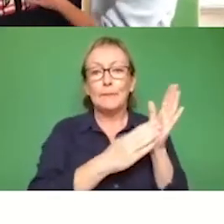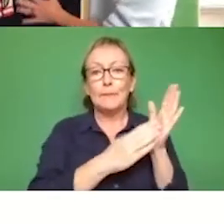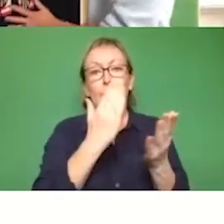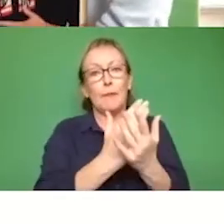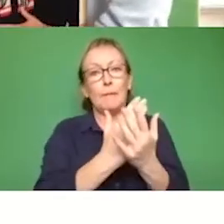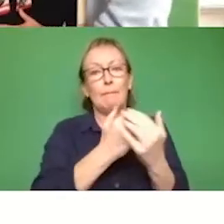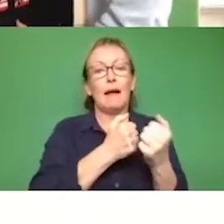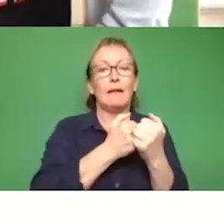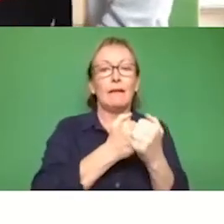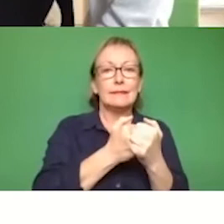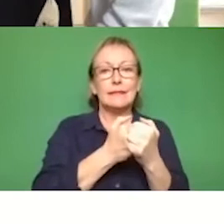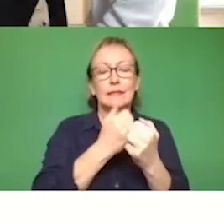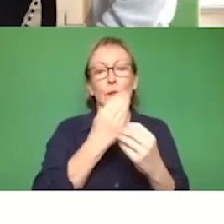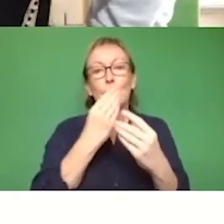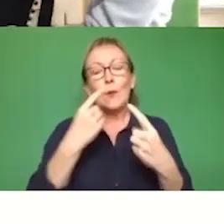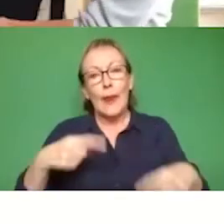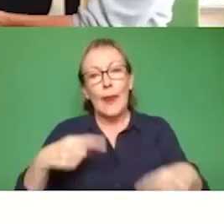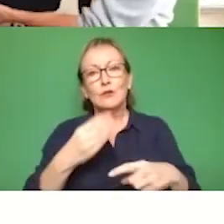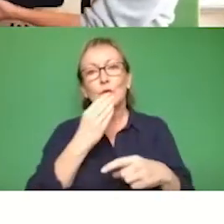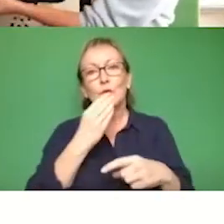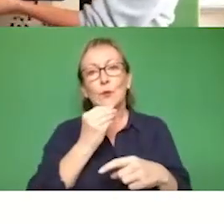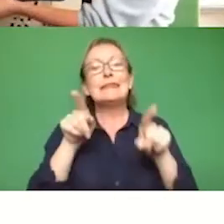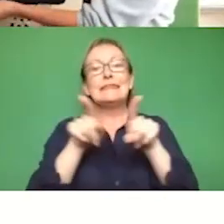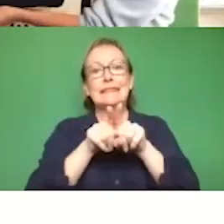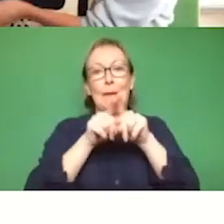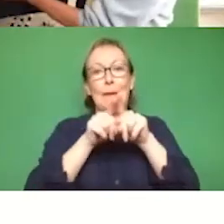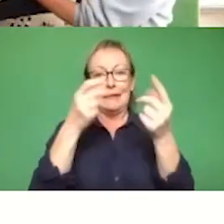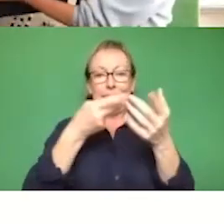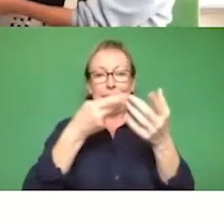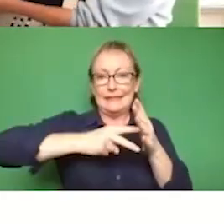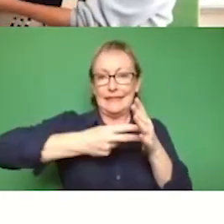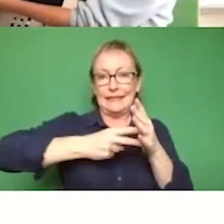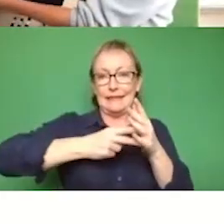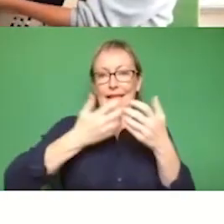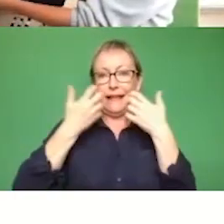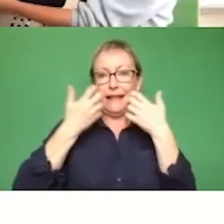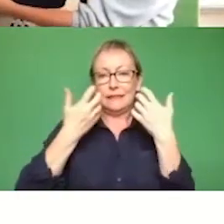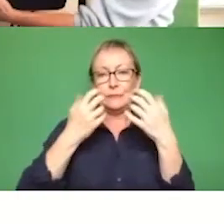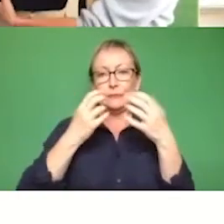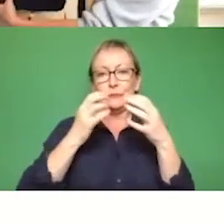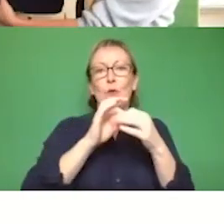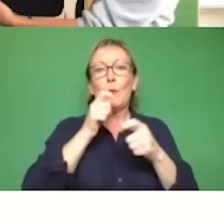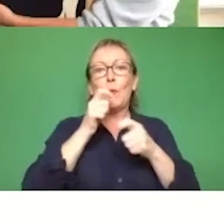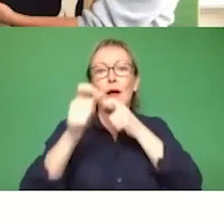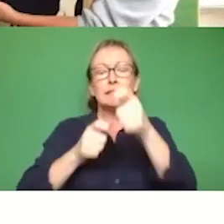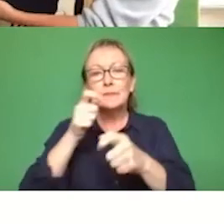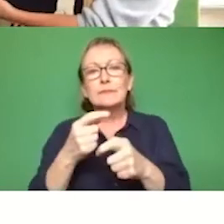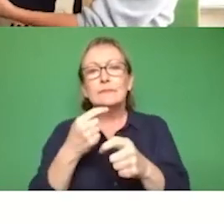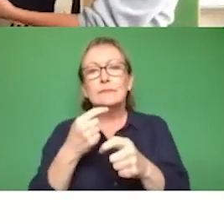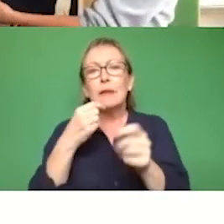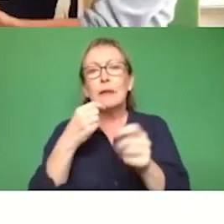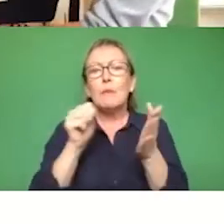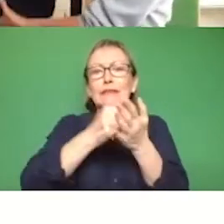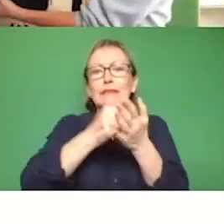let us use and appropriate the piece with the text that we've printed onto very